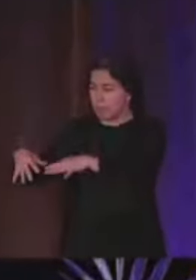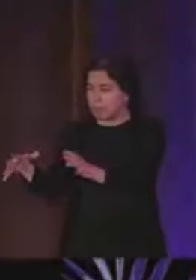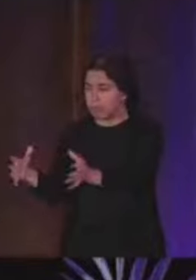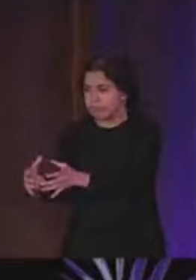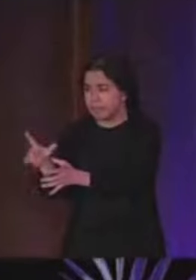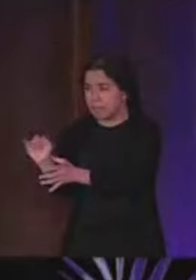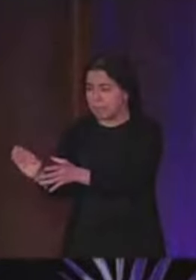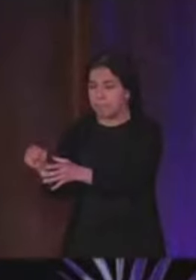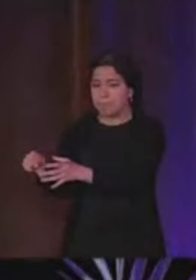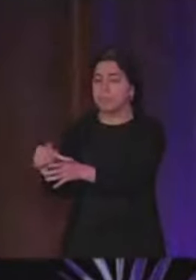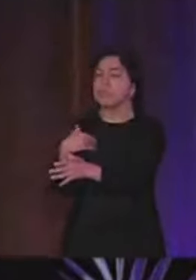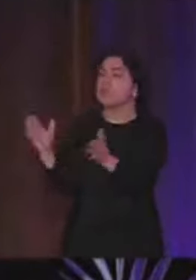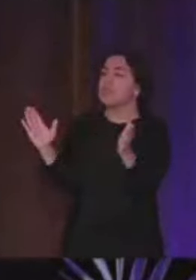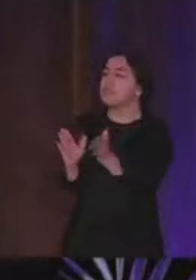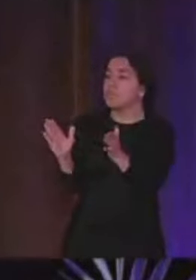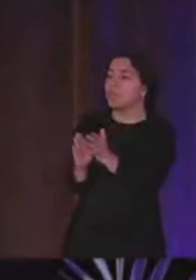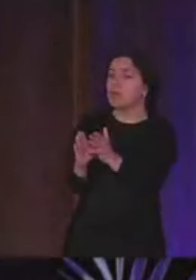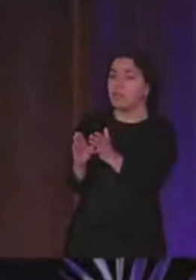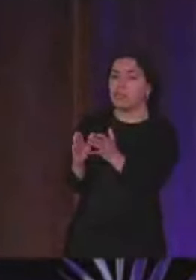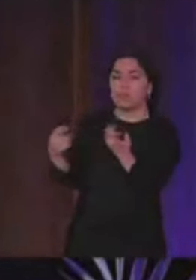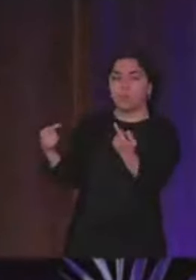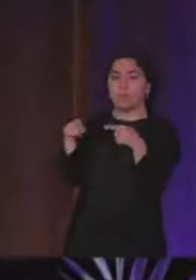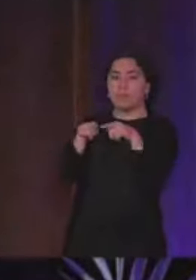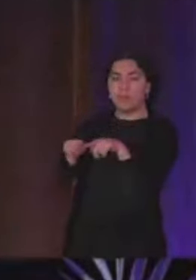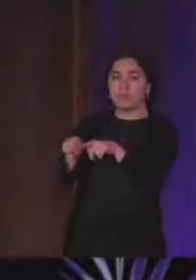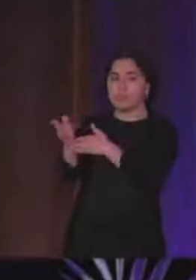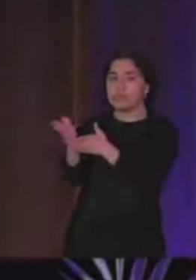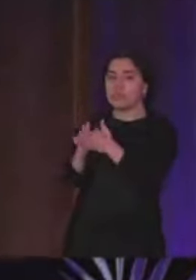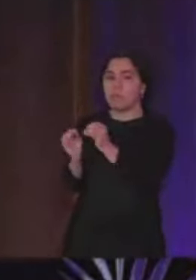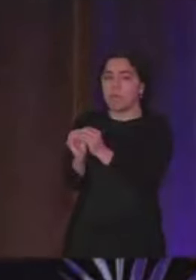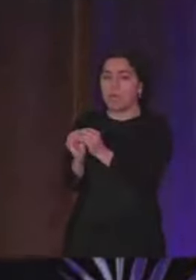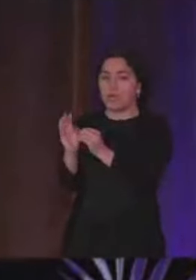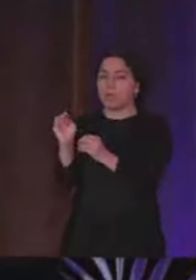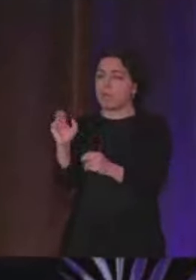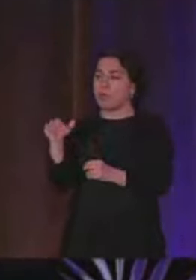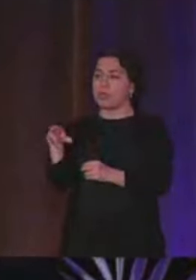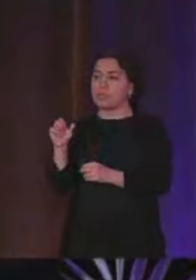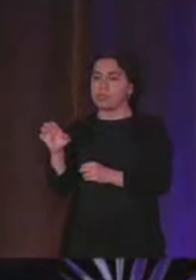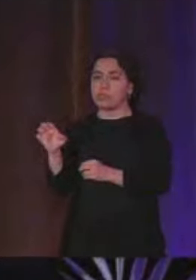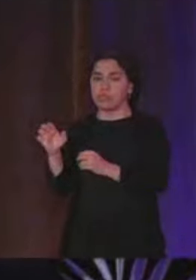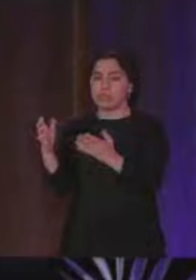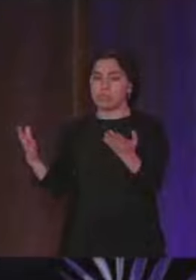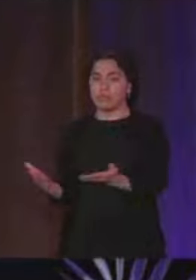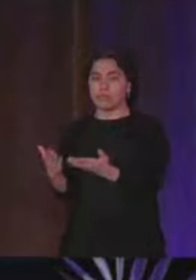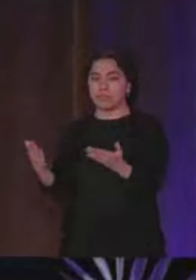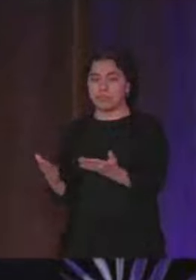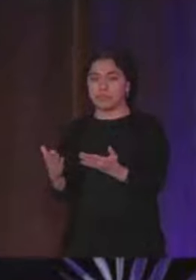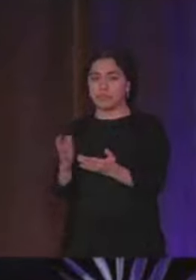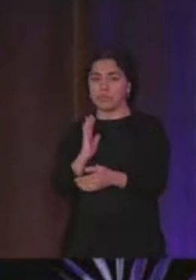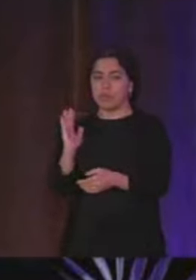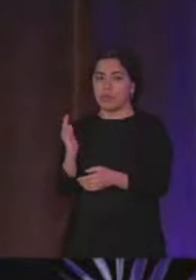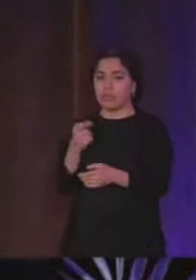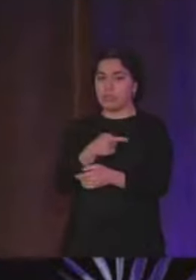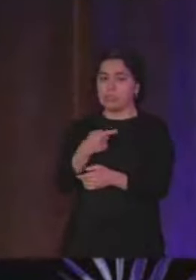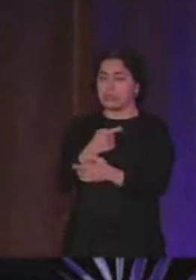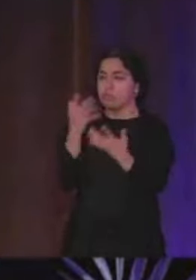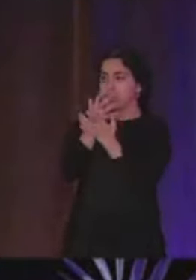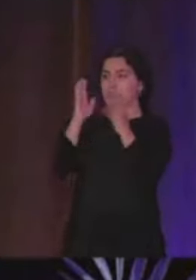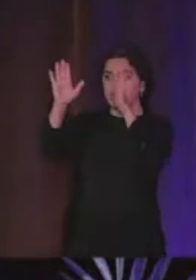So we have some small parallax and some more marquees down here. And now this incredible animation that is like